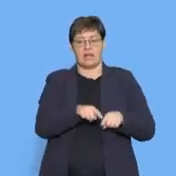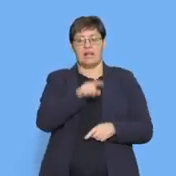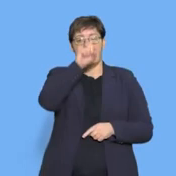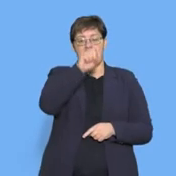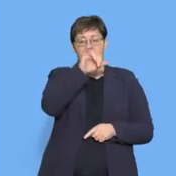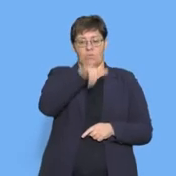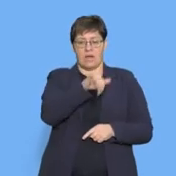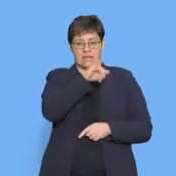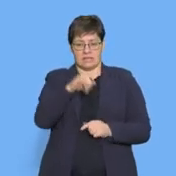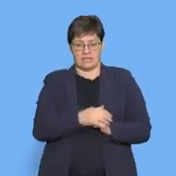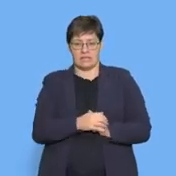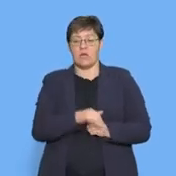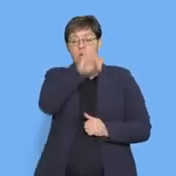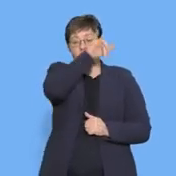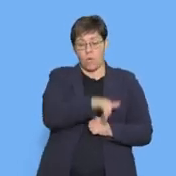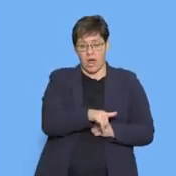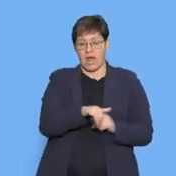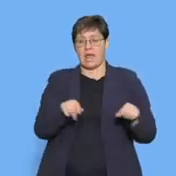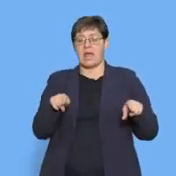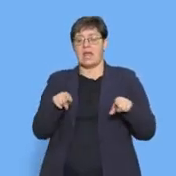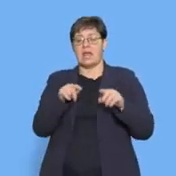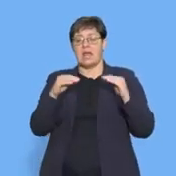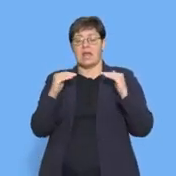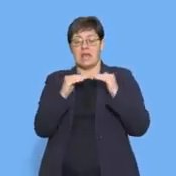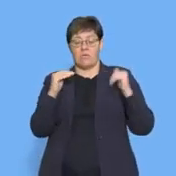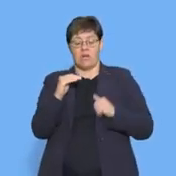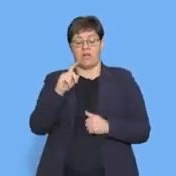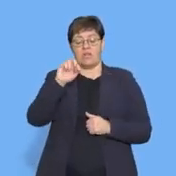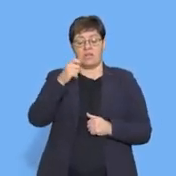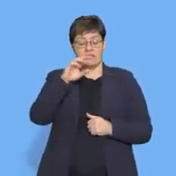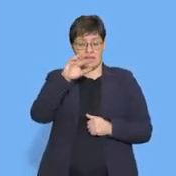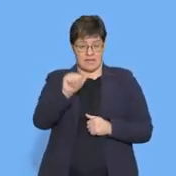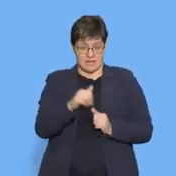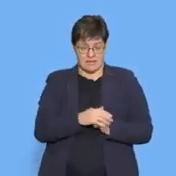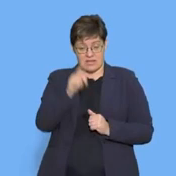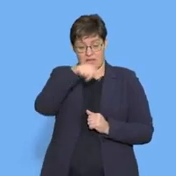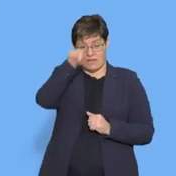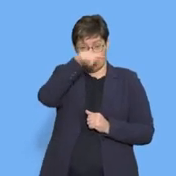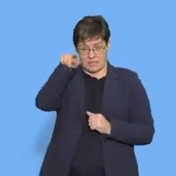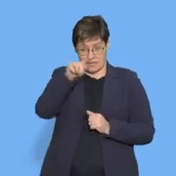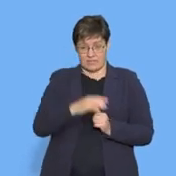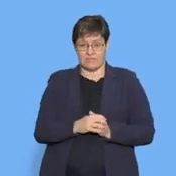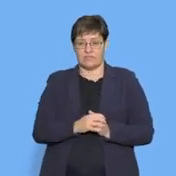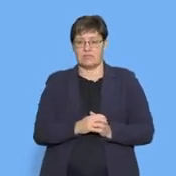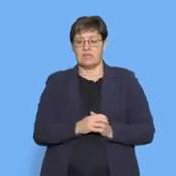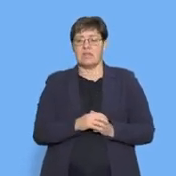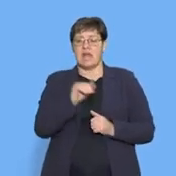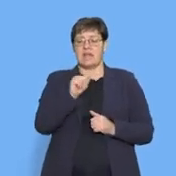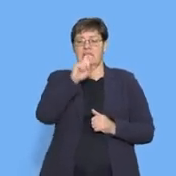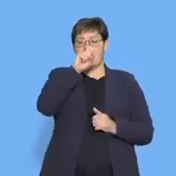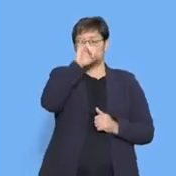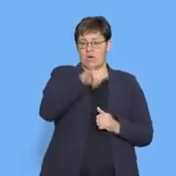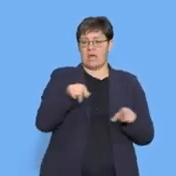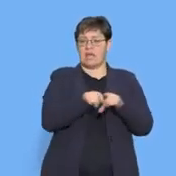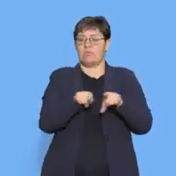XYZ with y is equal to theta, so they've given us this angle here, and they've given us these two sides xy and yz